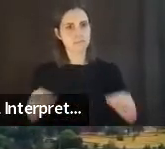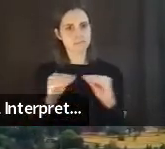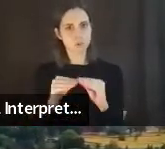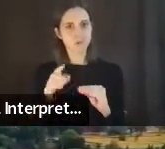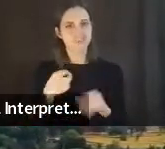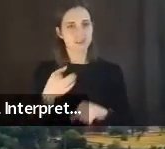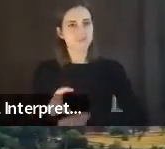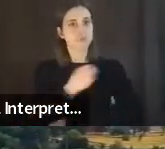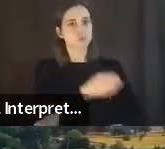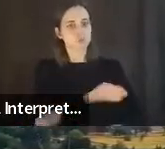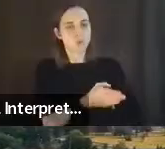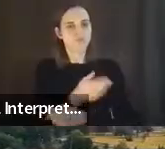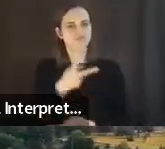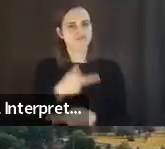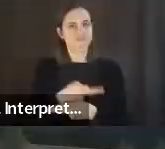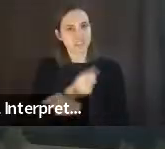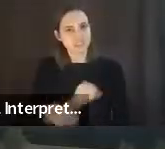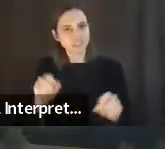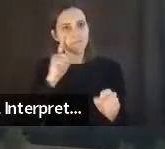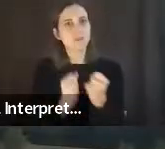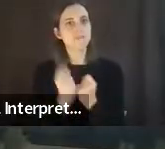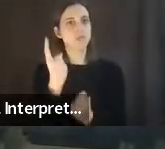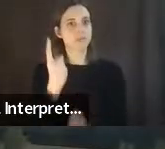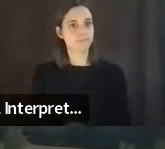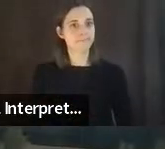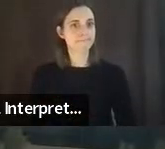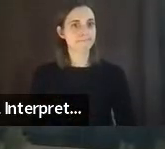the safety of our roads for everyone.